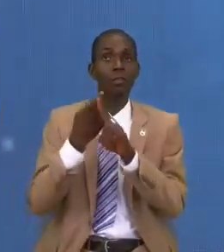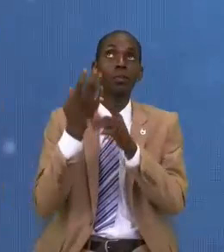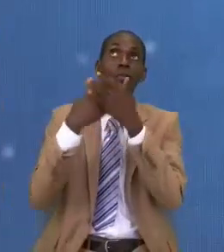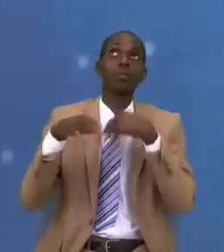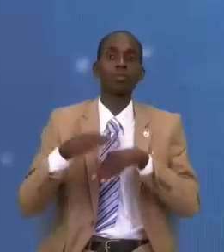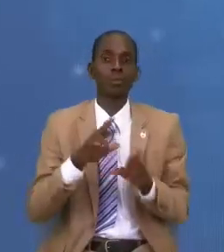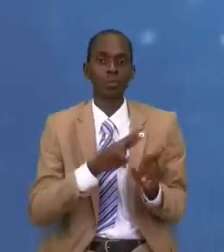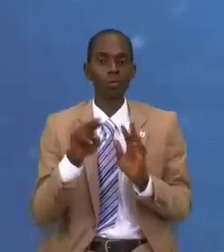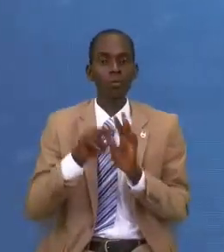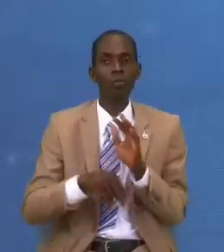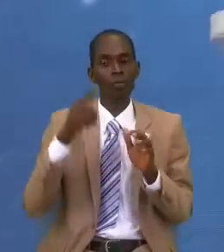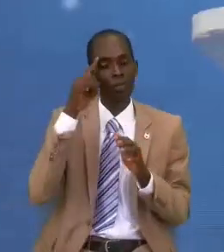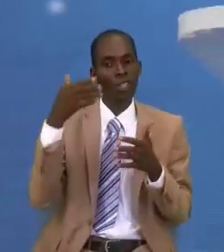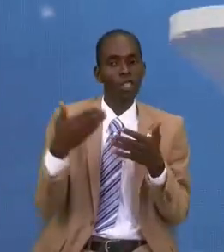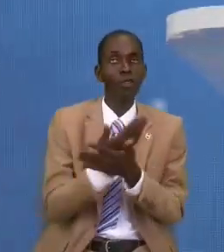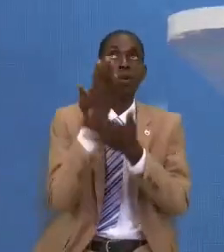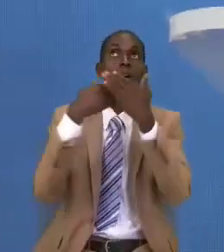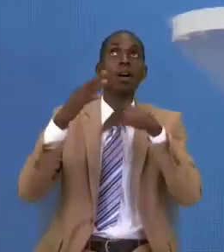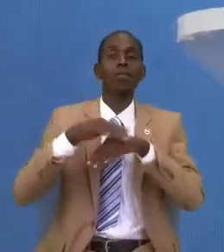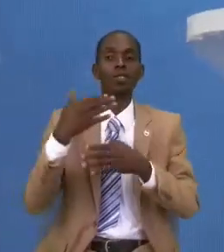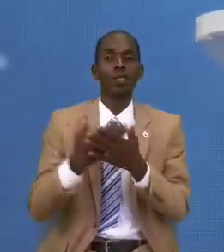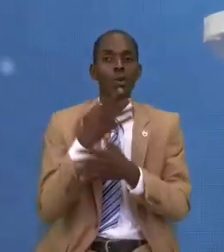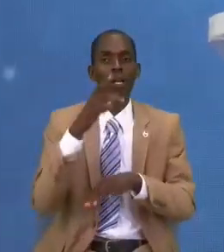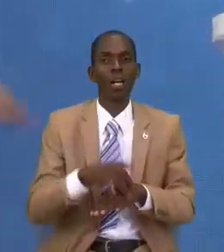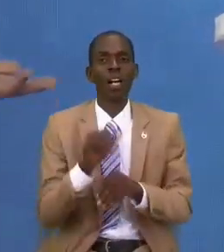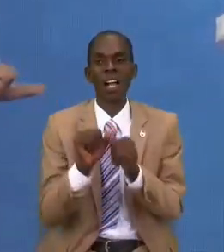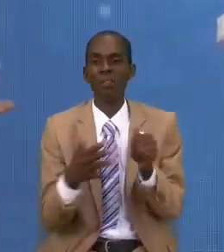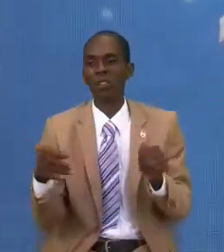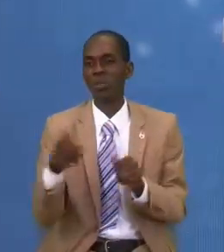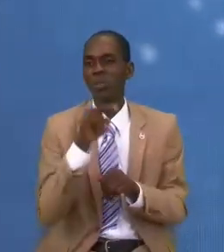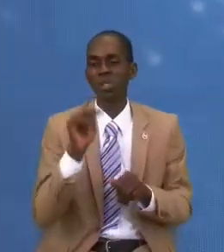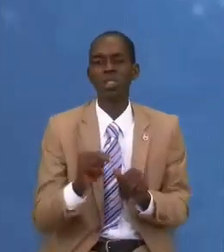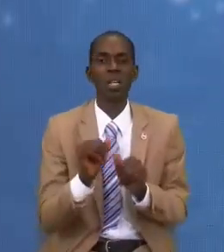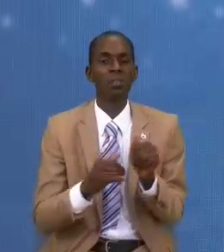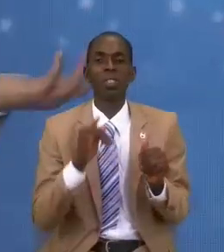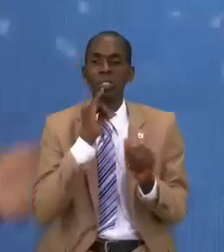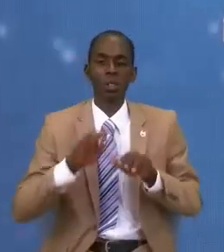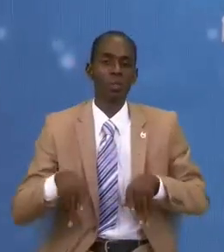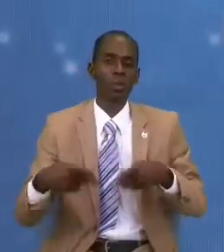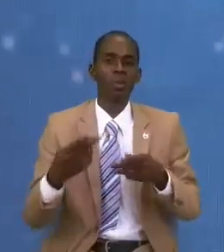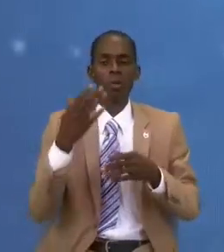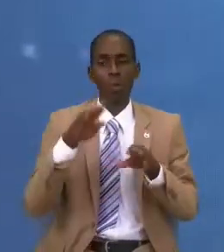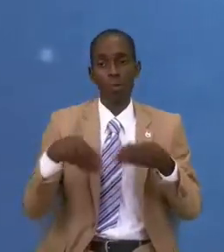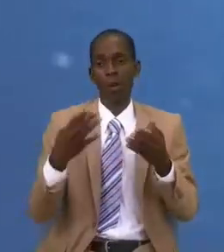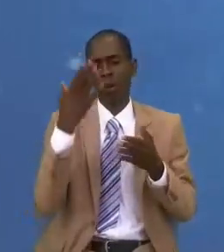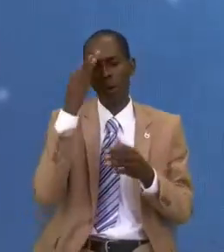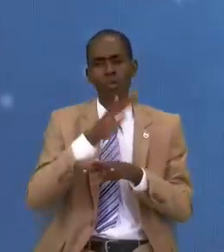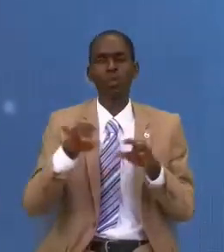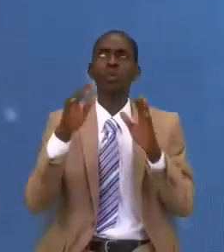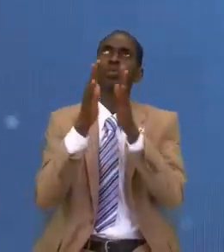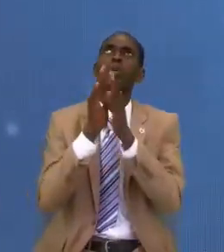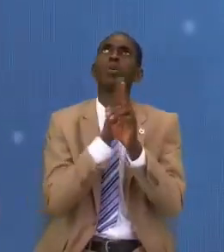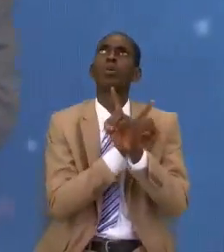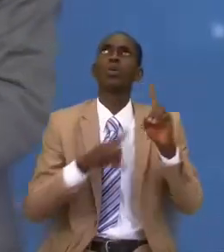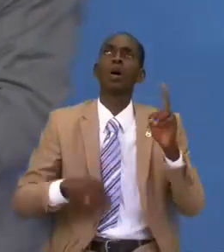need to get ready is provided. Why won't you say, oh Lord, I come before you and I open my heart before you. Anything that will